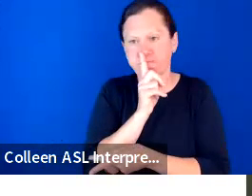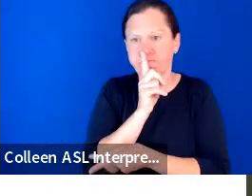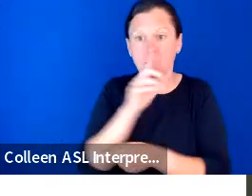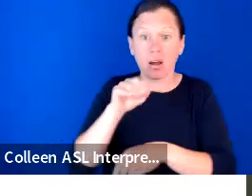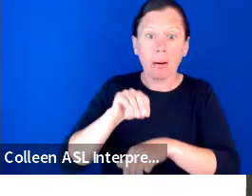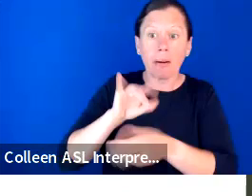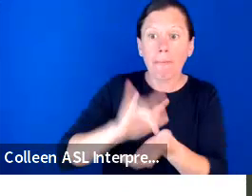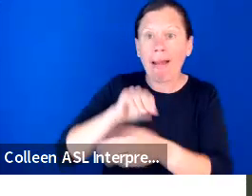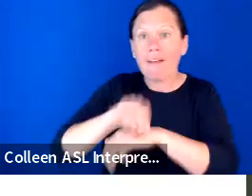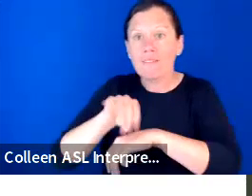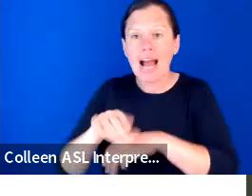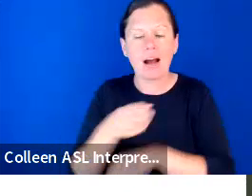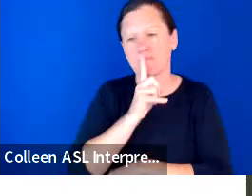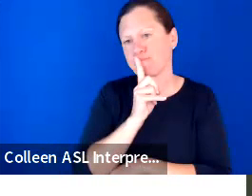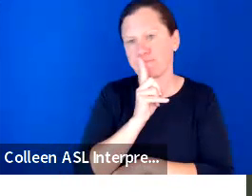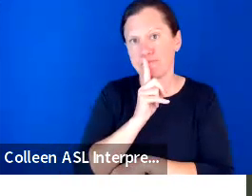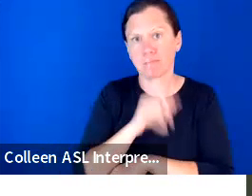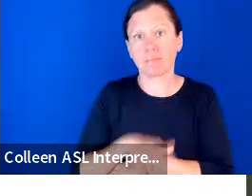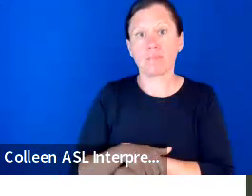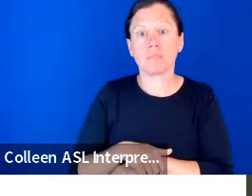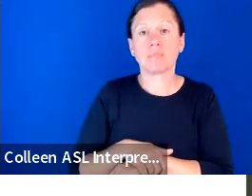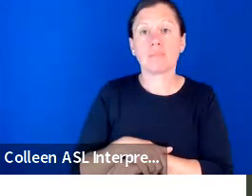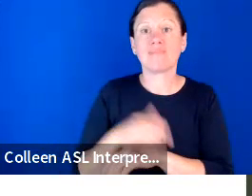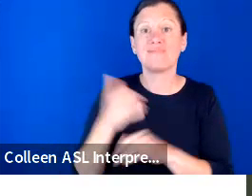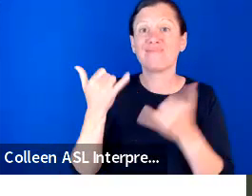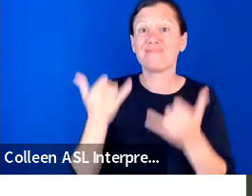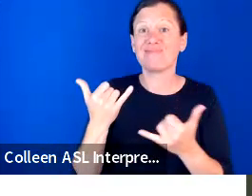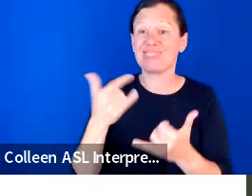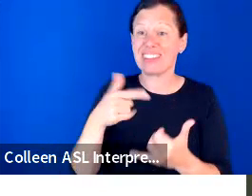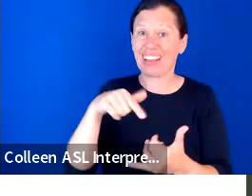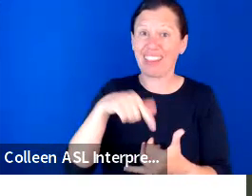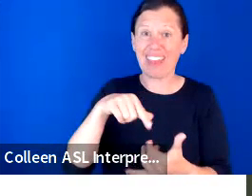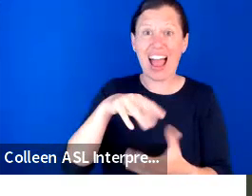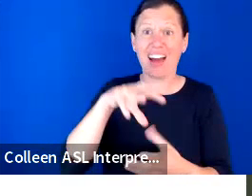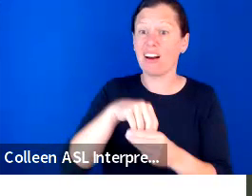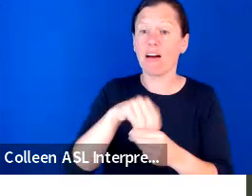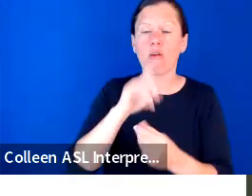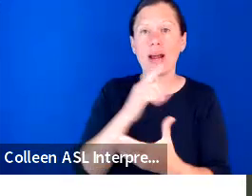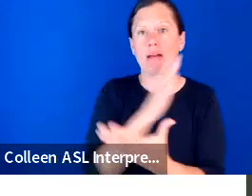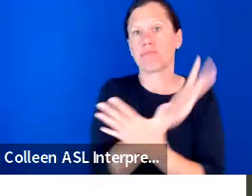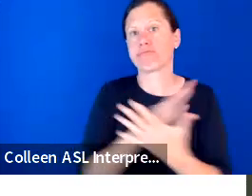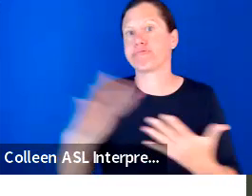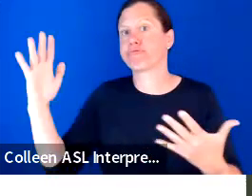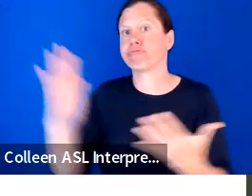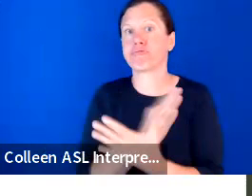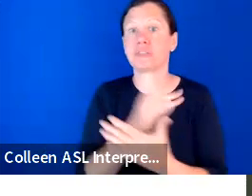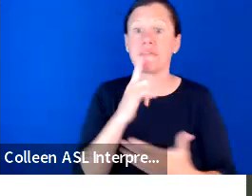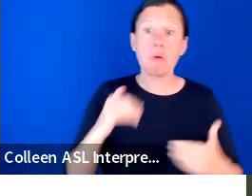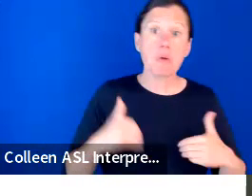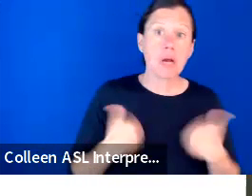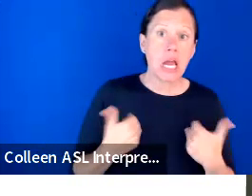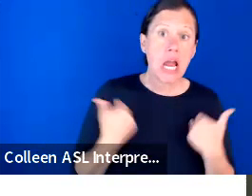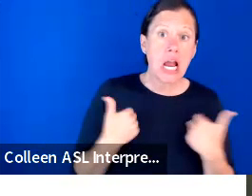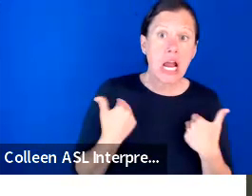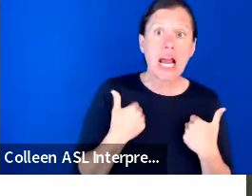Long-term care covers a broad spectrum of needs and circumstances, including for younger people who've been unexpectedly injured